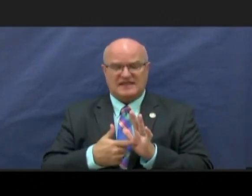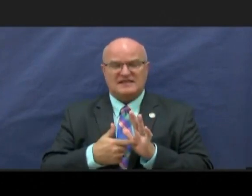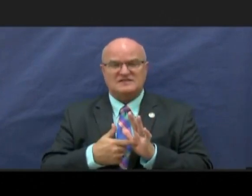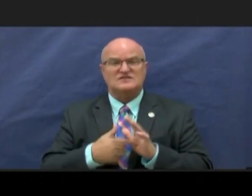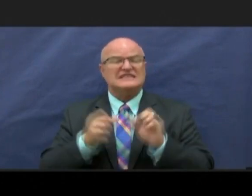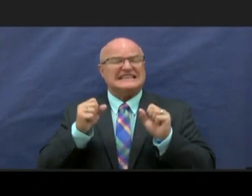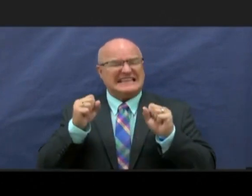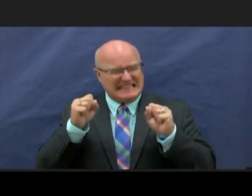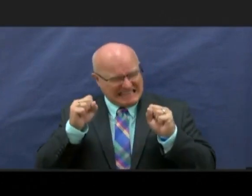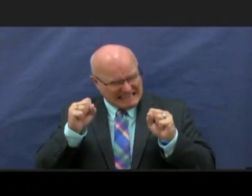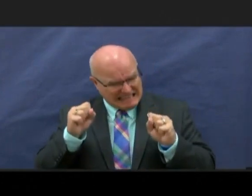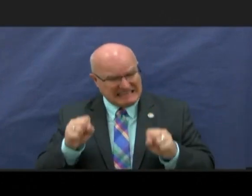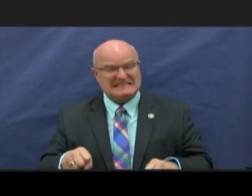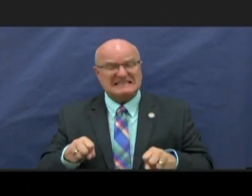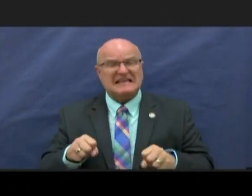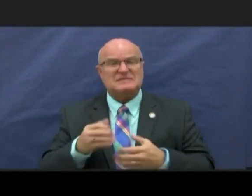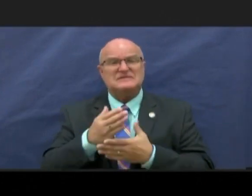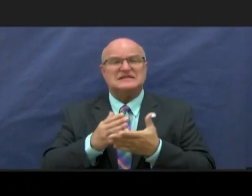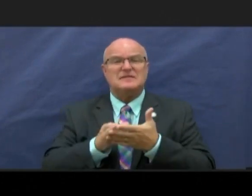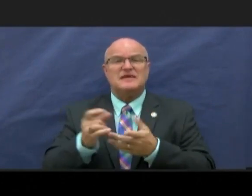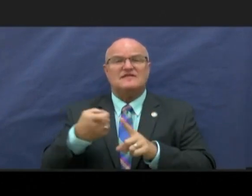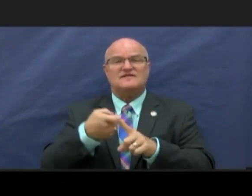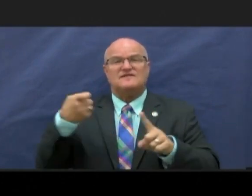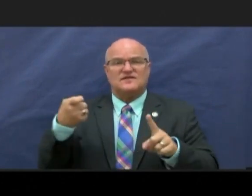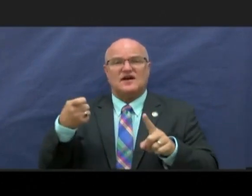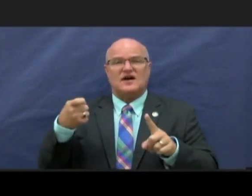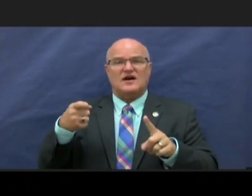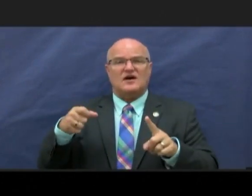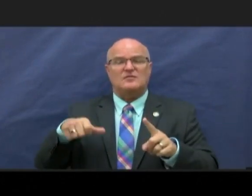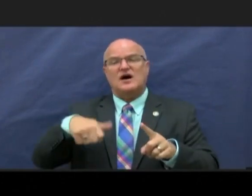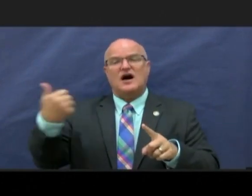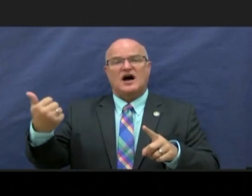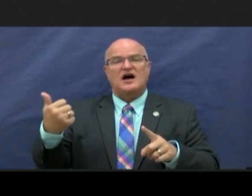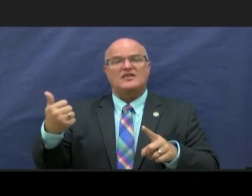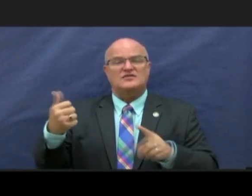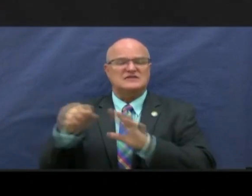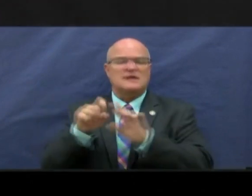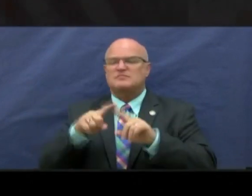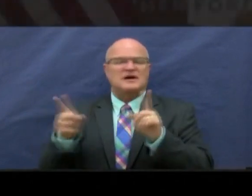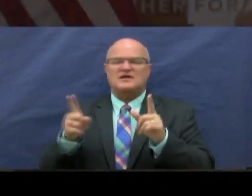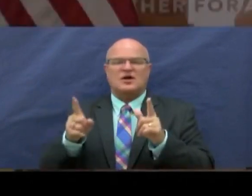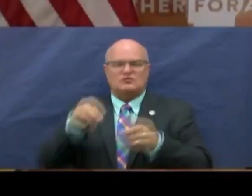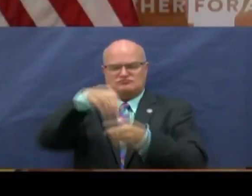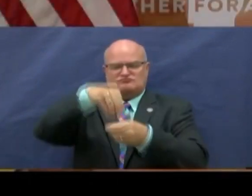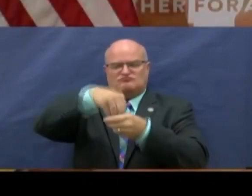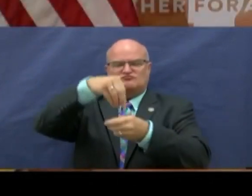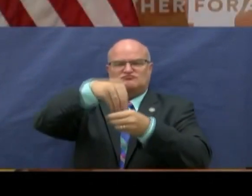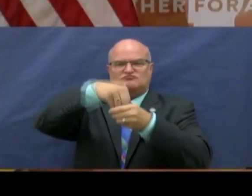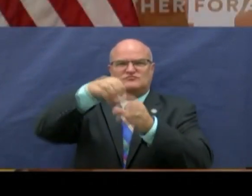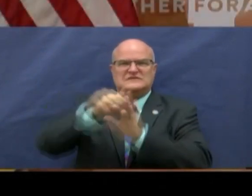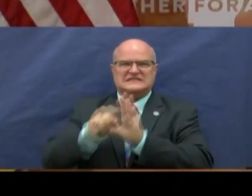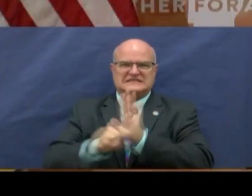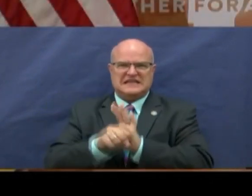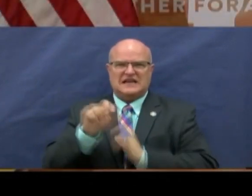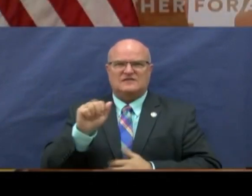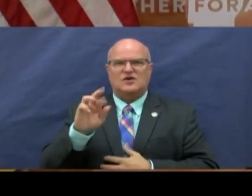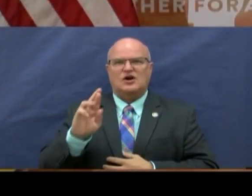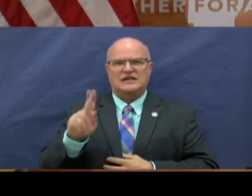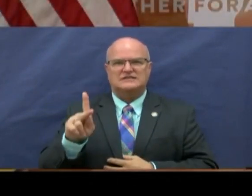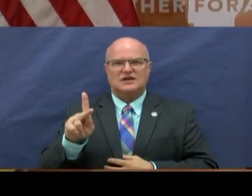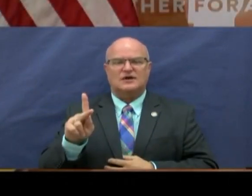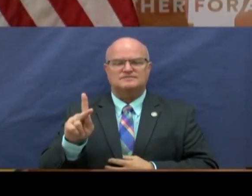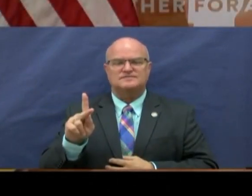be some of these cases that do come from them, but I think the majority of them are endogenous or within our own state.